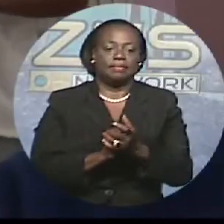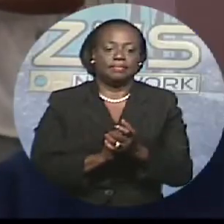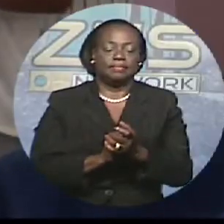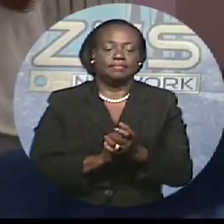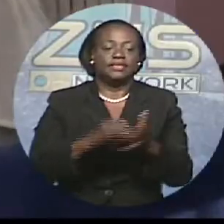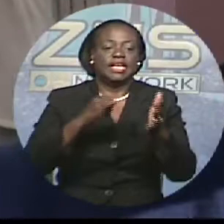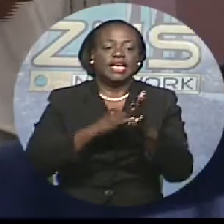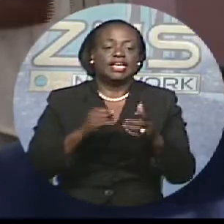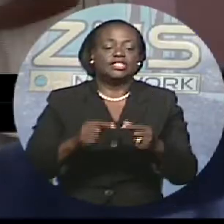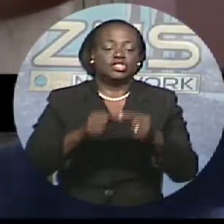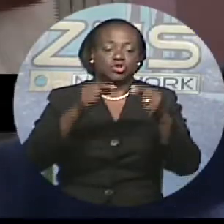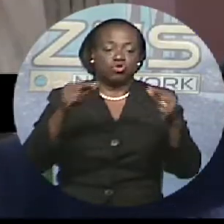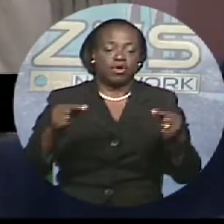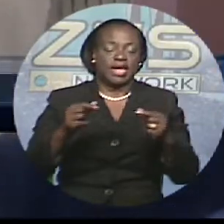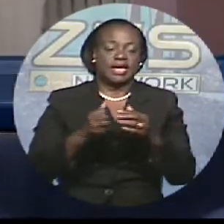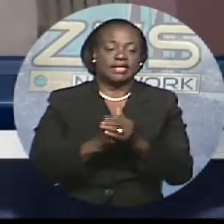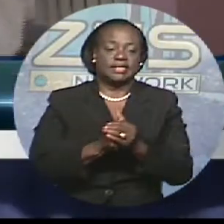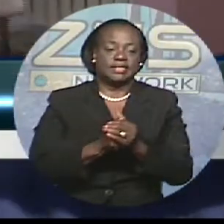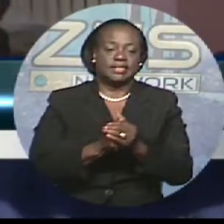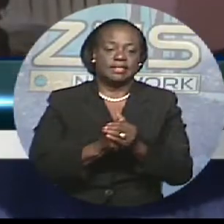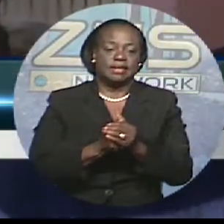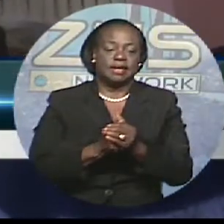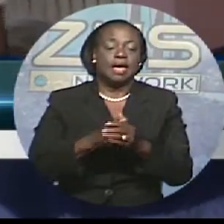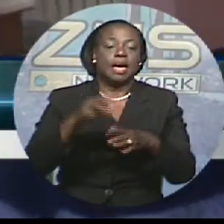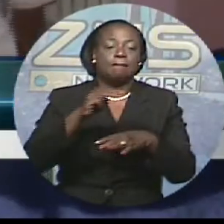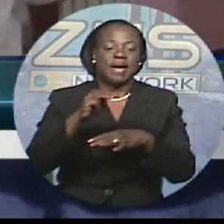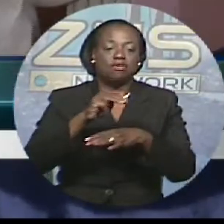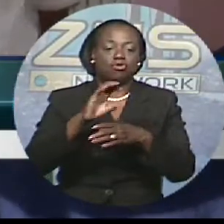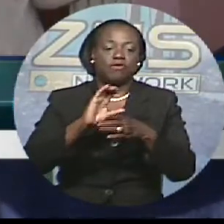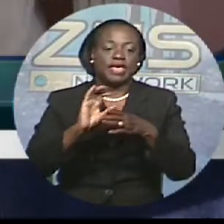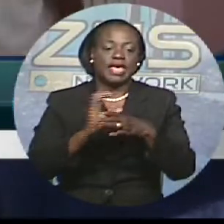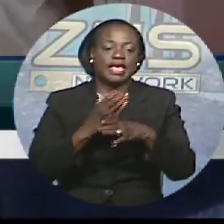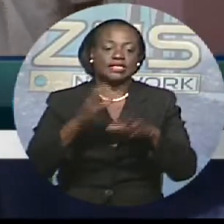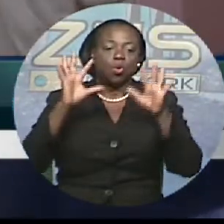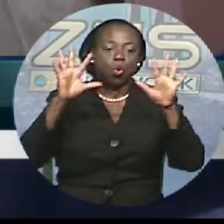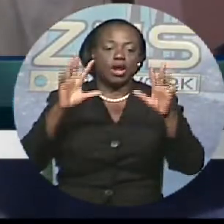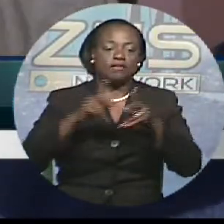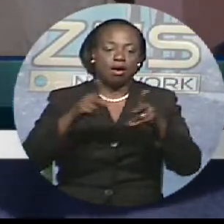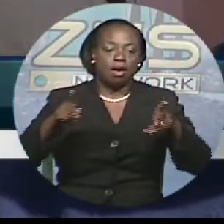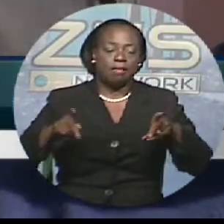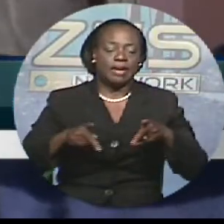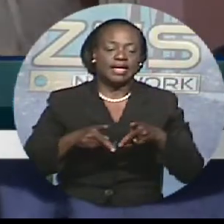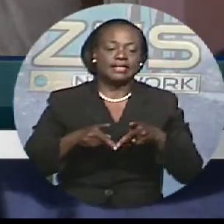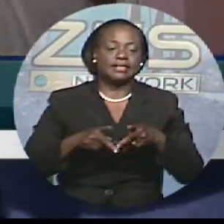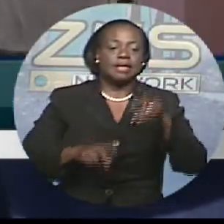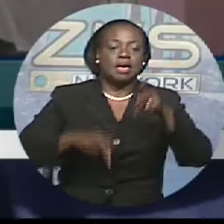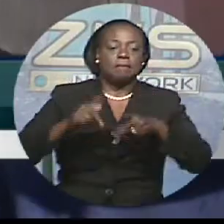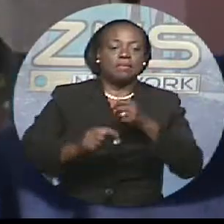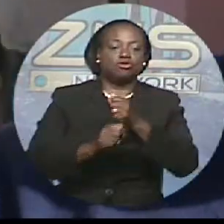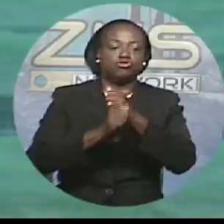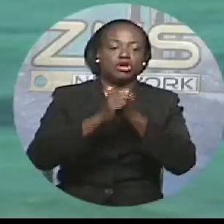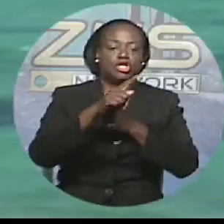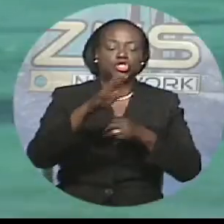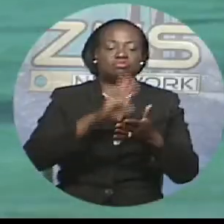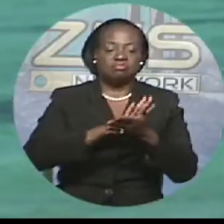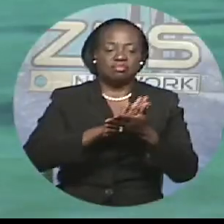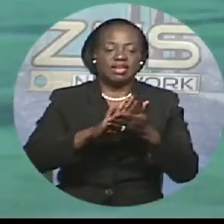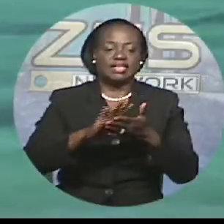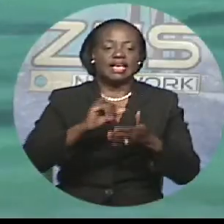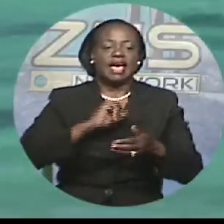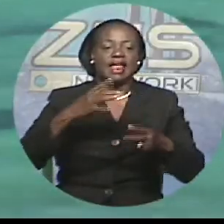man. Wanuapi is a wonderful place. And people down here treat you real nice. And I love coming down here. And I love the wind down